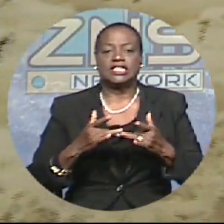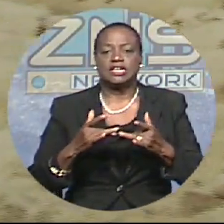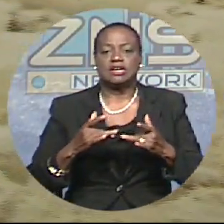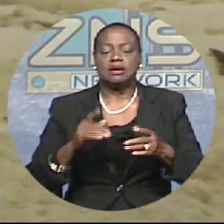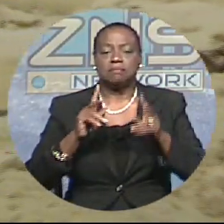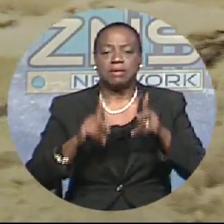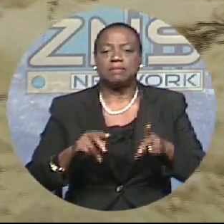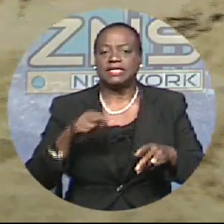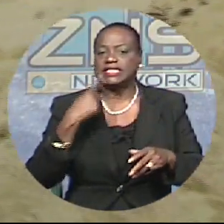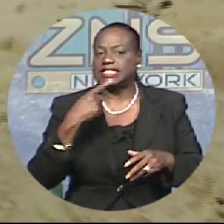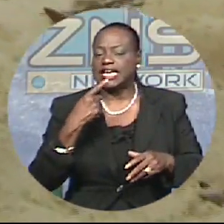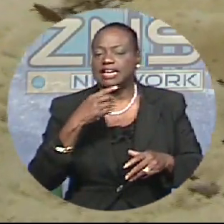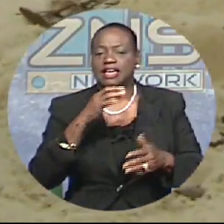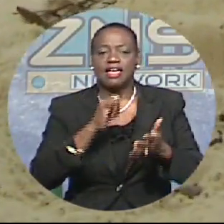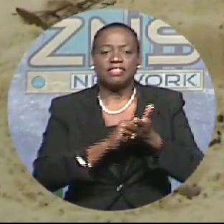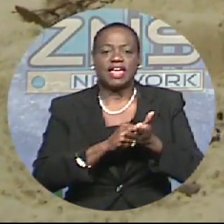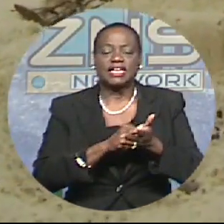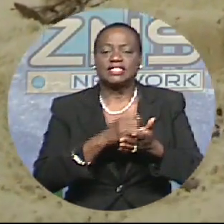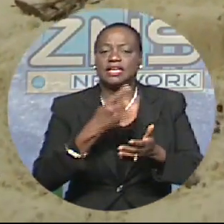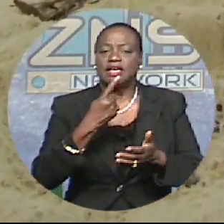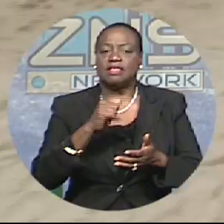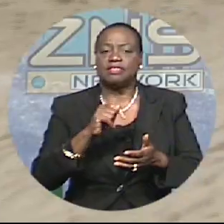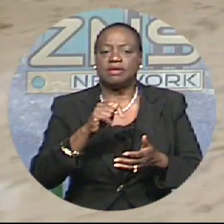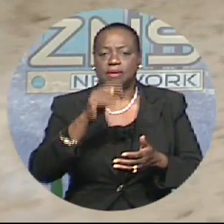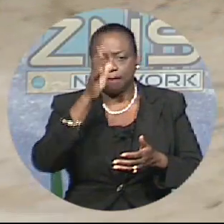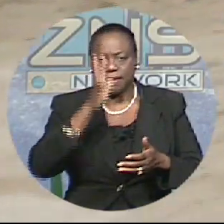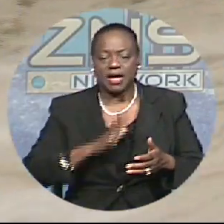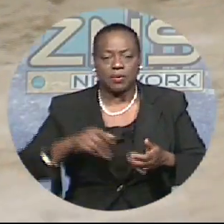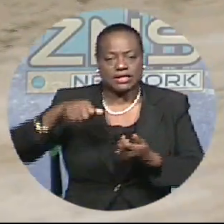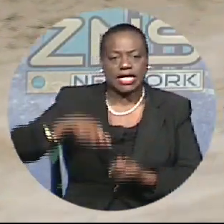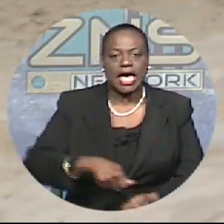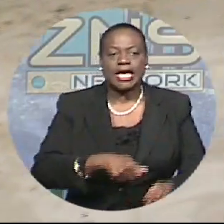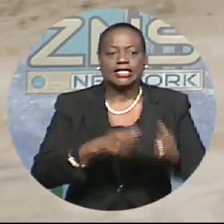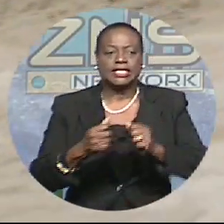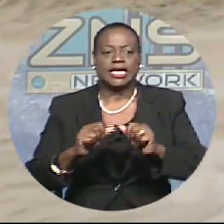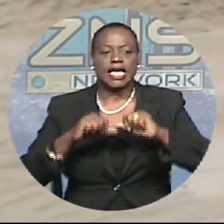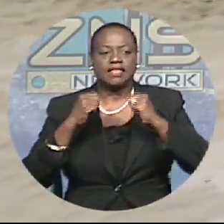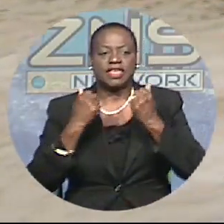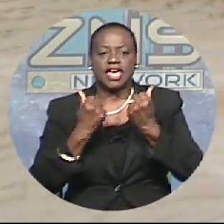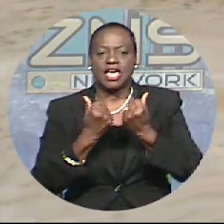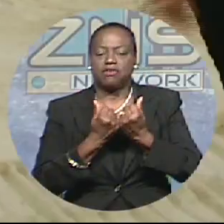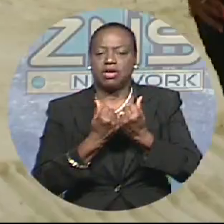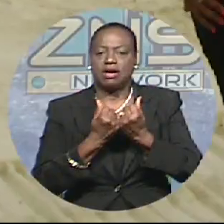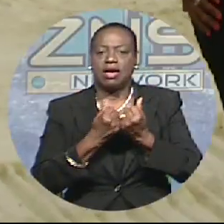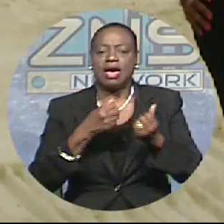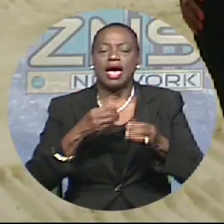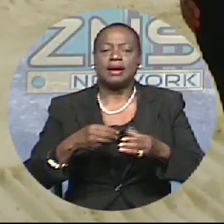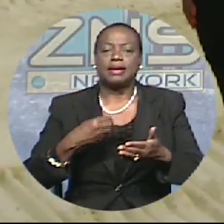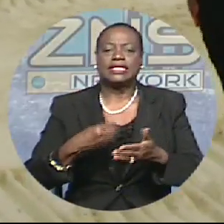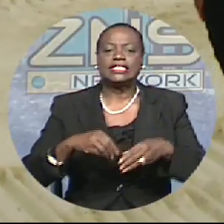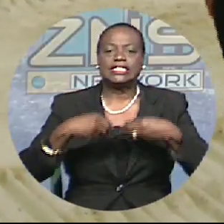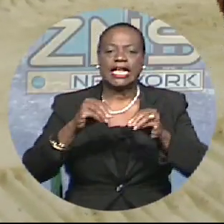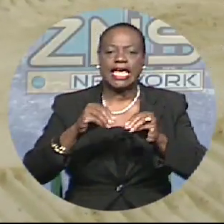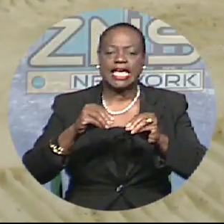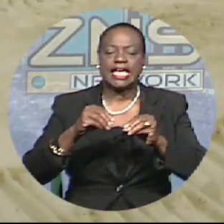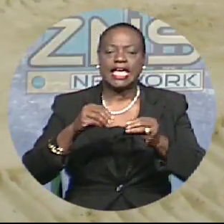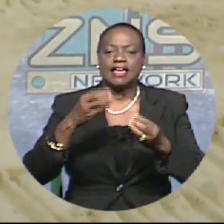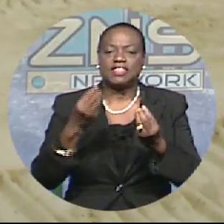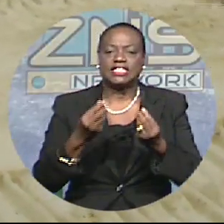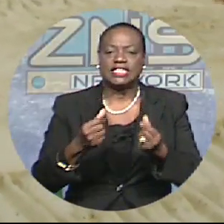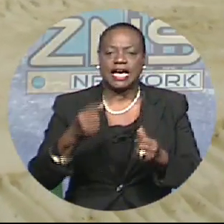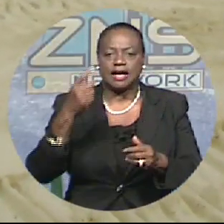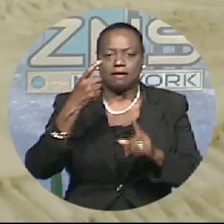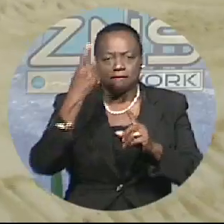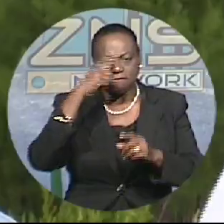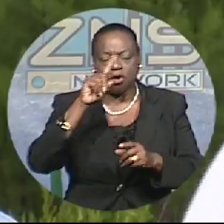area before any permission was given and selling the sand at $1,000 a load. Chief Counselor Cardinal Roll explains how